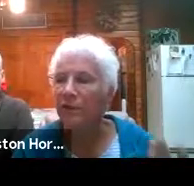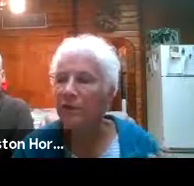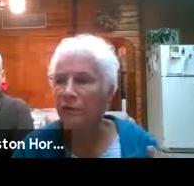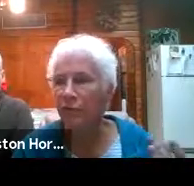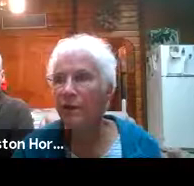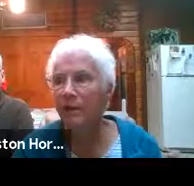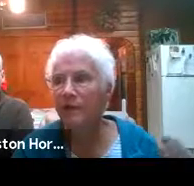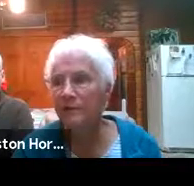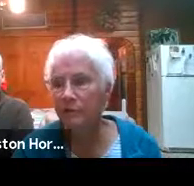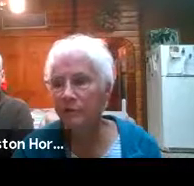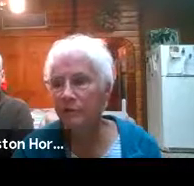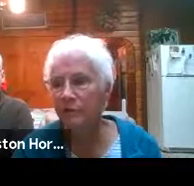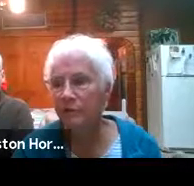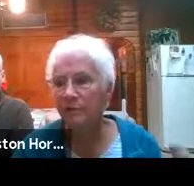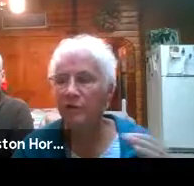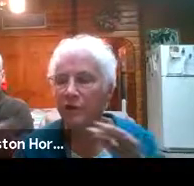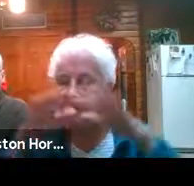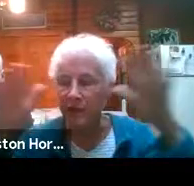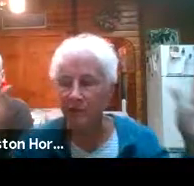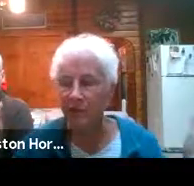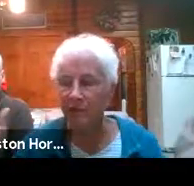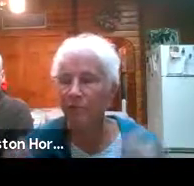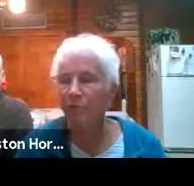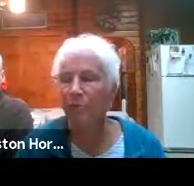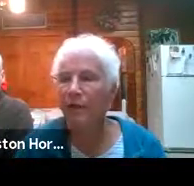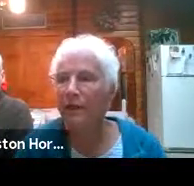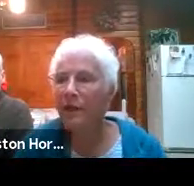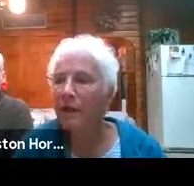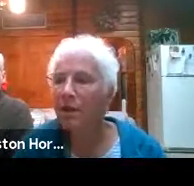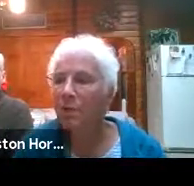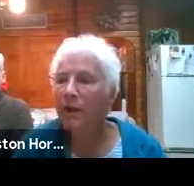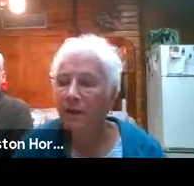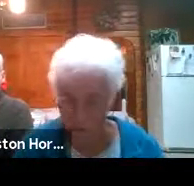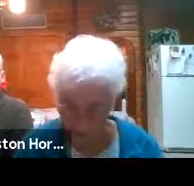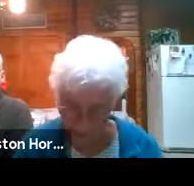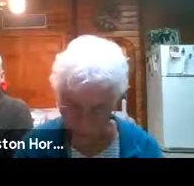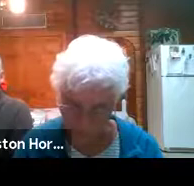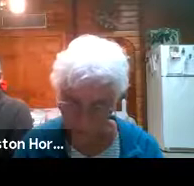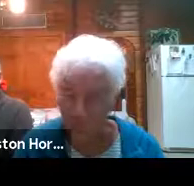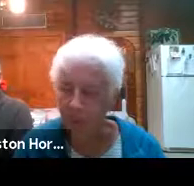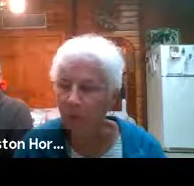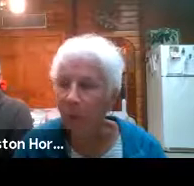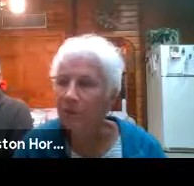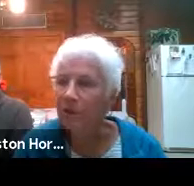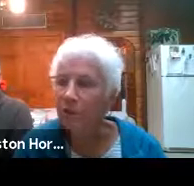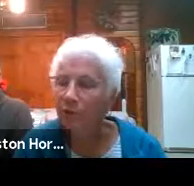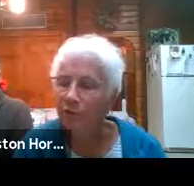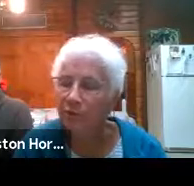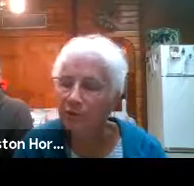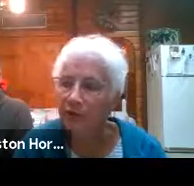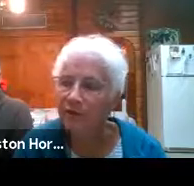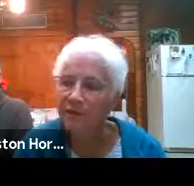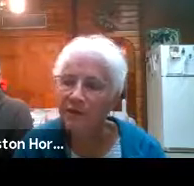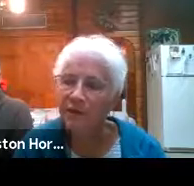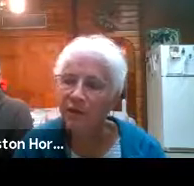and behavioral health disorders, which I understand is kind of an umbrella thing. But a lot of people, including the